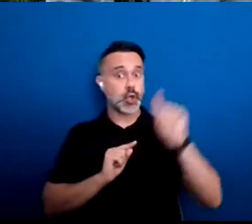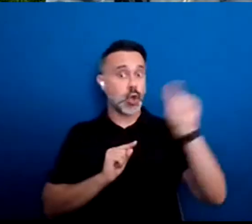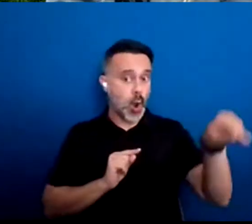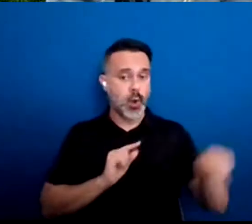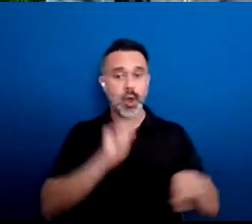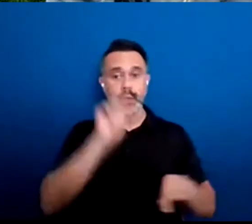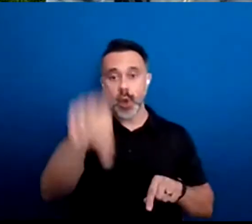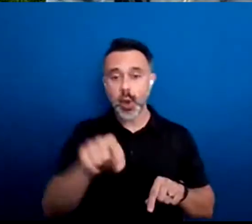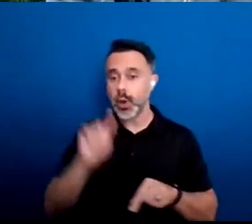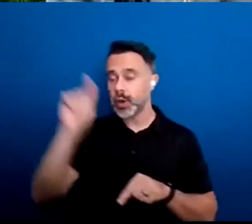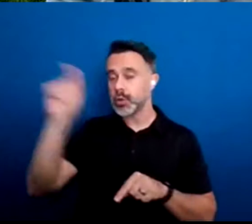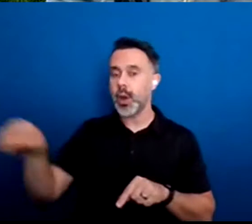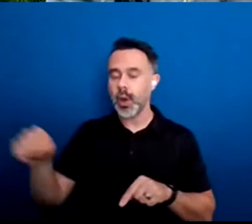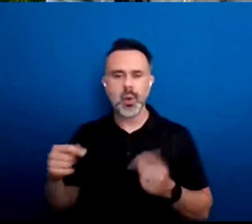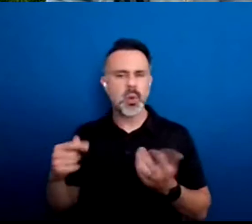about with mobile vaccination?